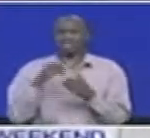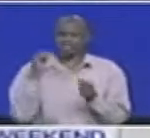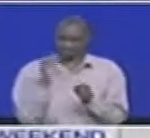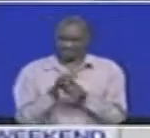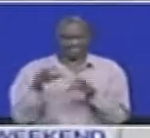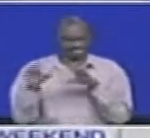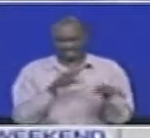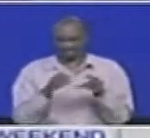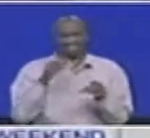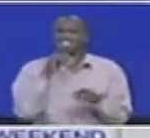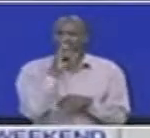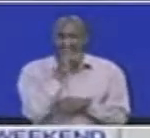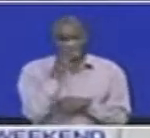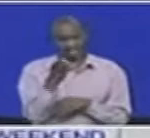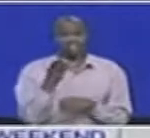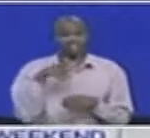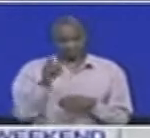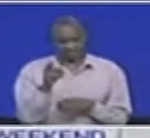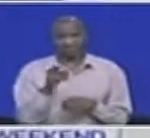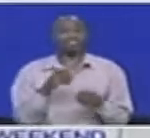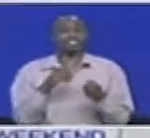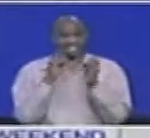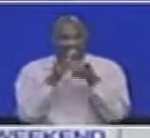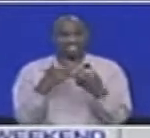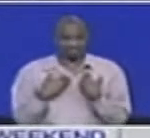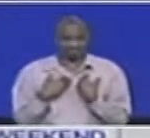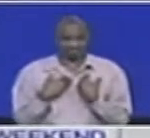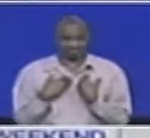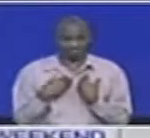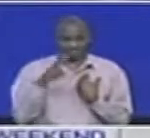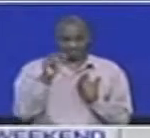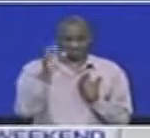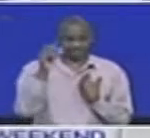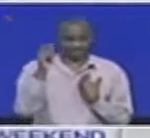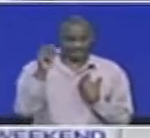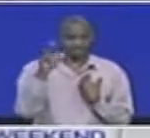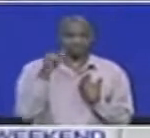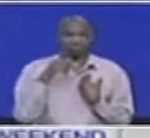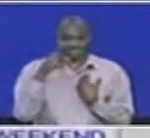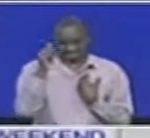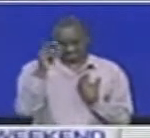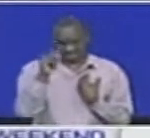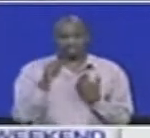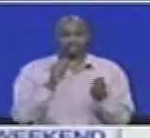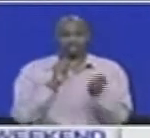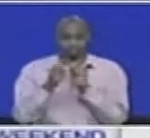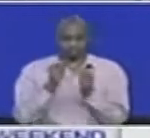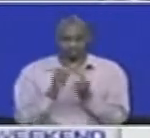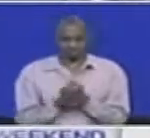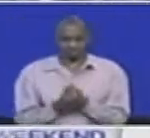in silence despite being talented. Victor Ogale, KTN Sports.